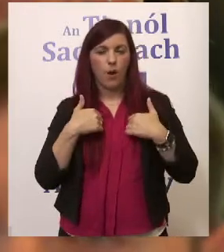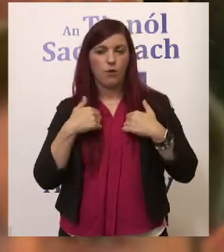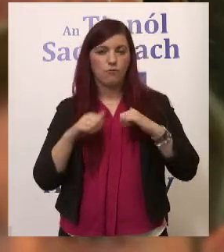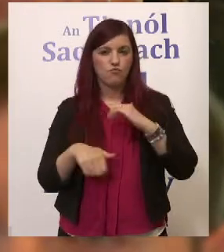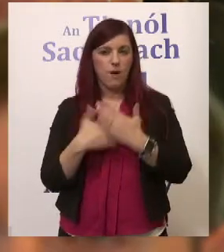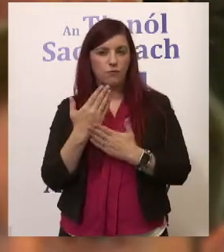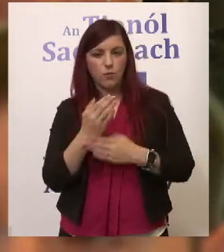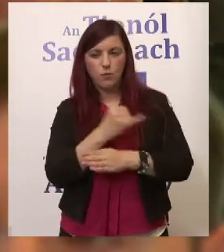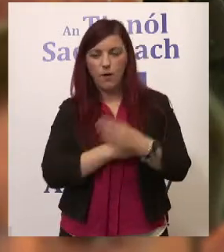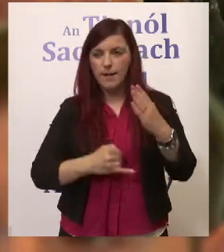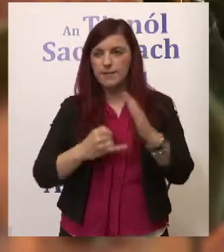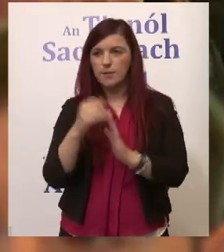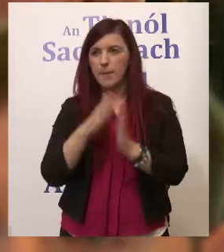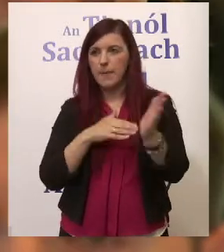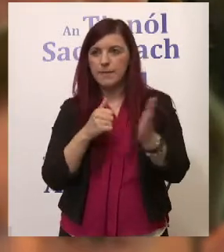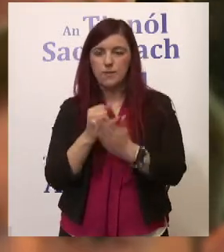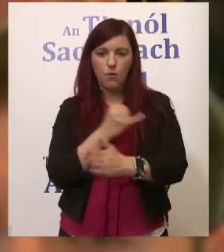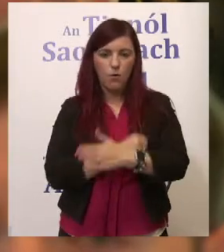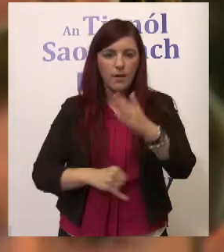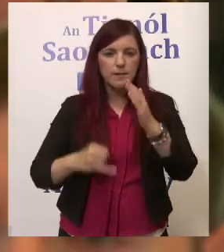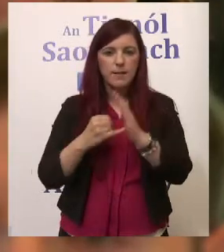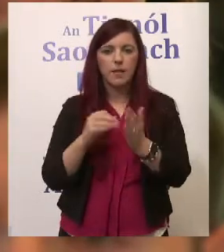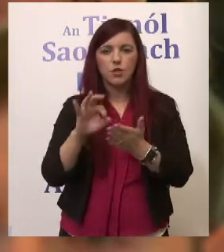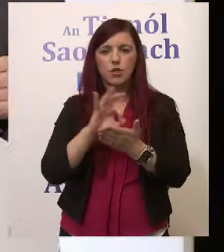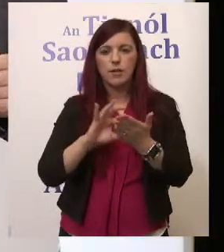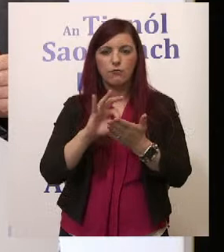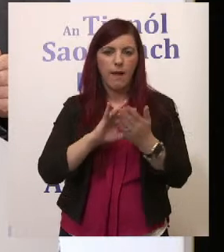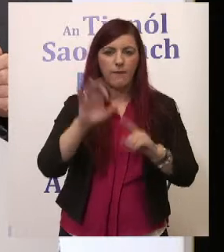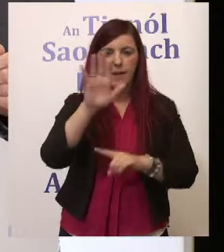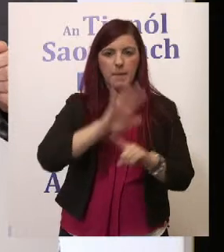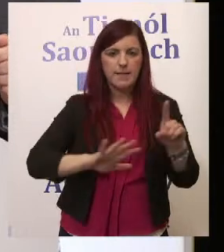we're a business organisation, and we are geographically based.